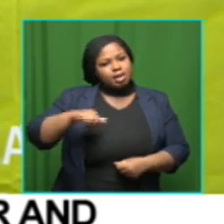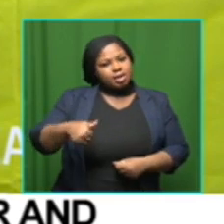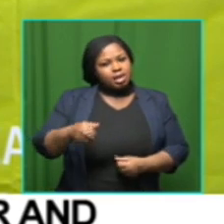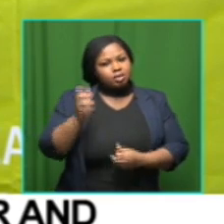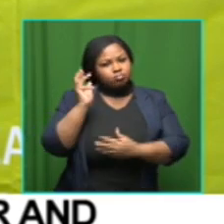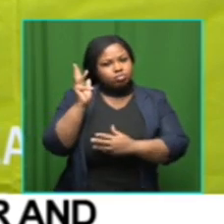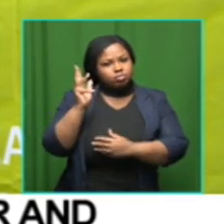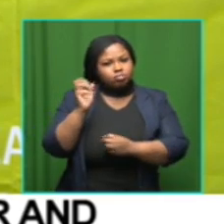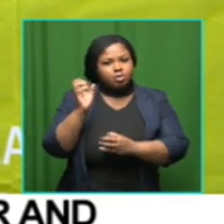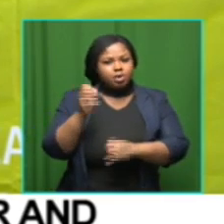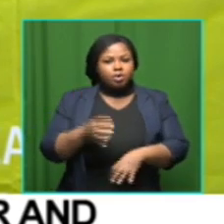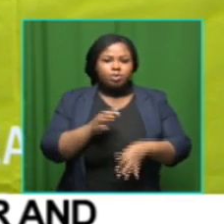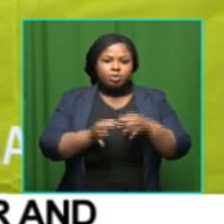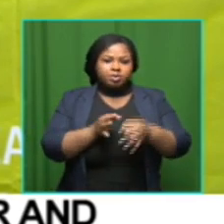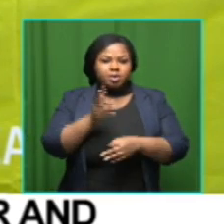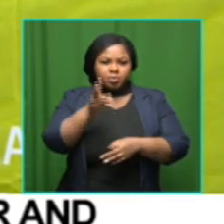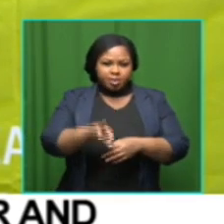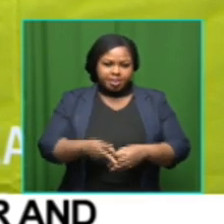give you that.